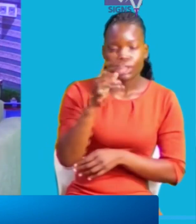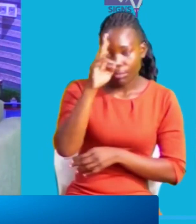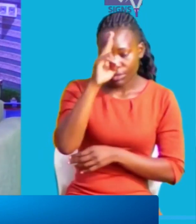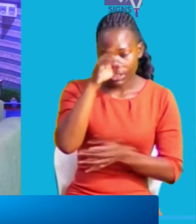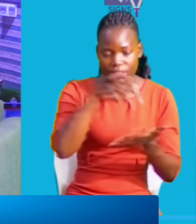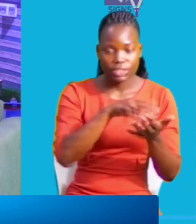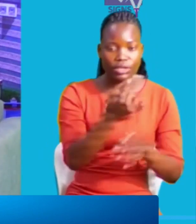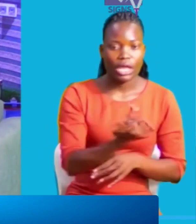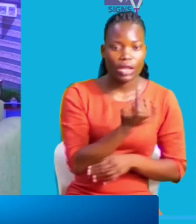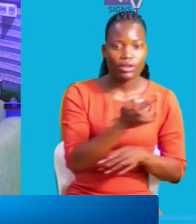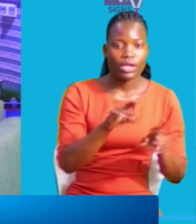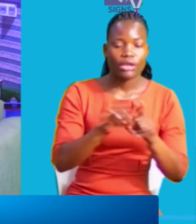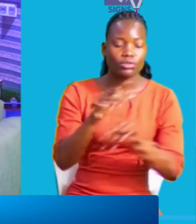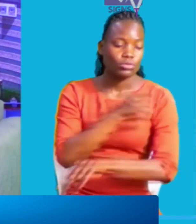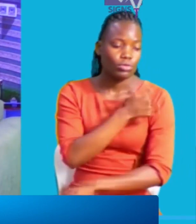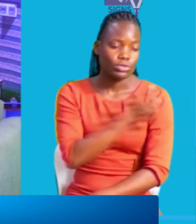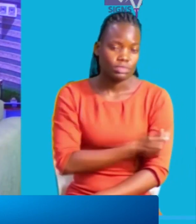alone. Kwa hospitali.